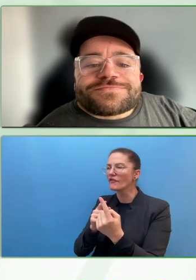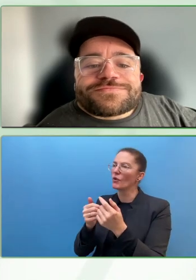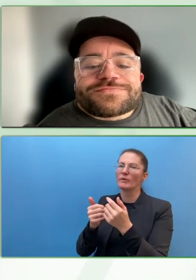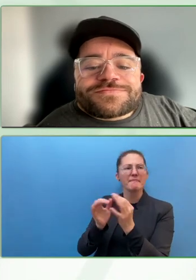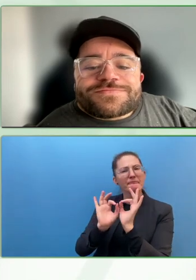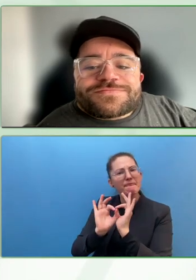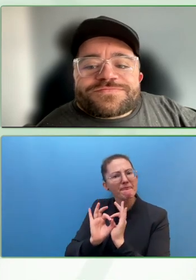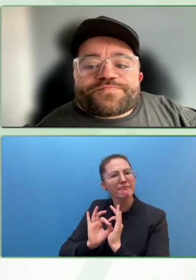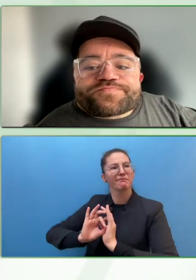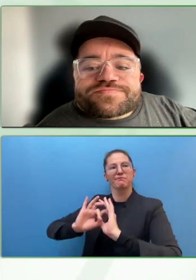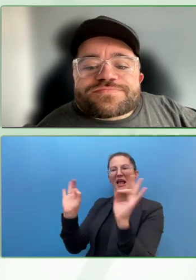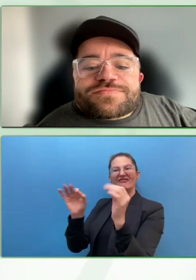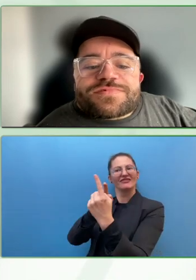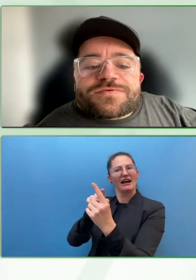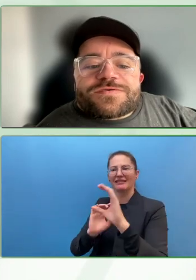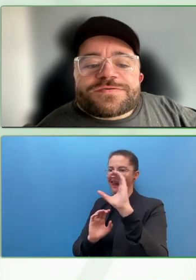something extraordinary?